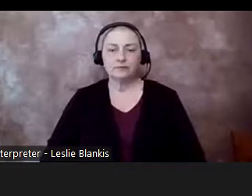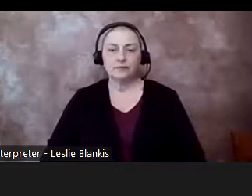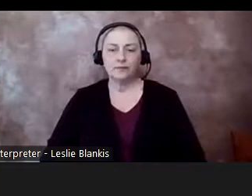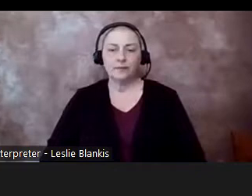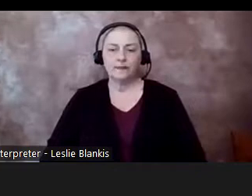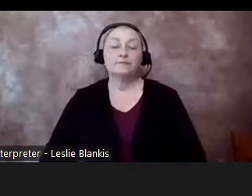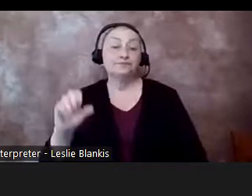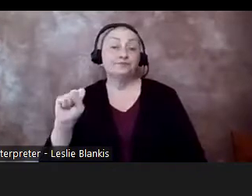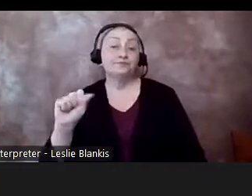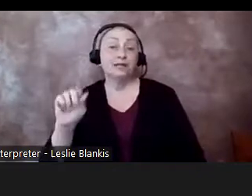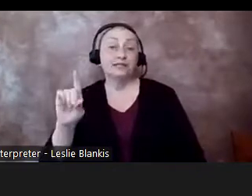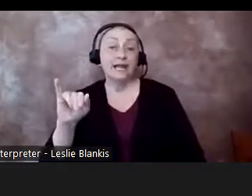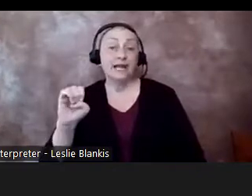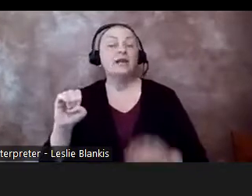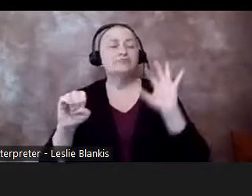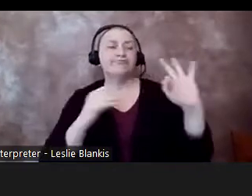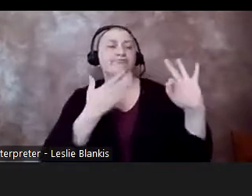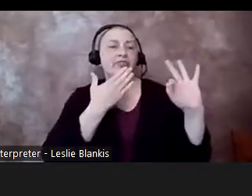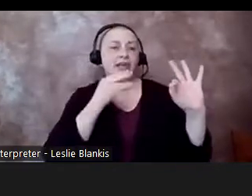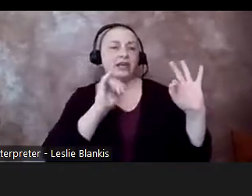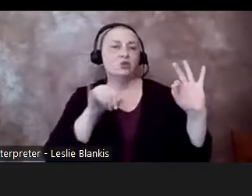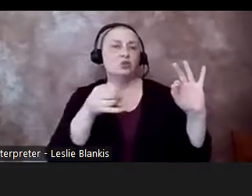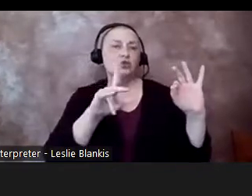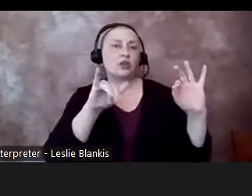This is Sadie. Thank you, Julia. Ryan,